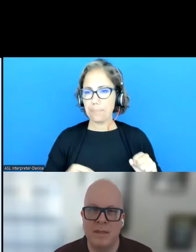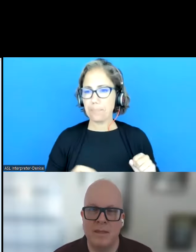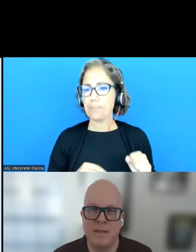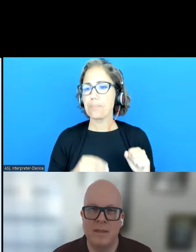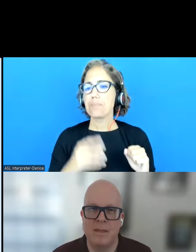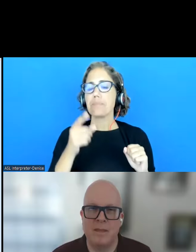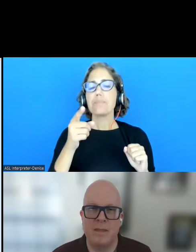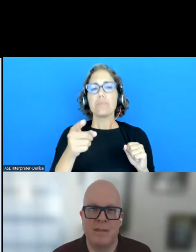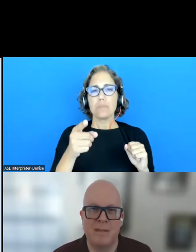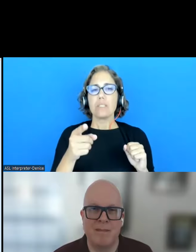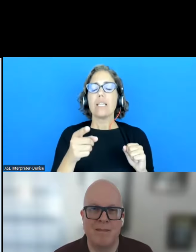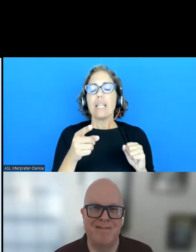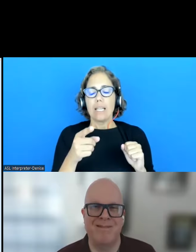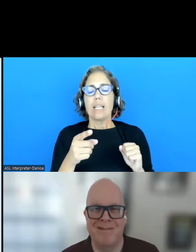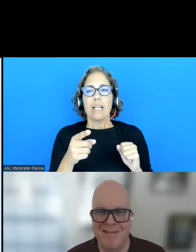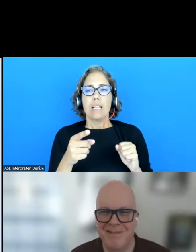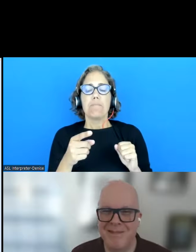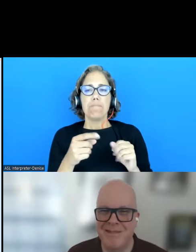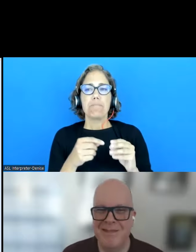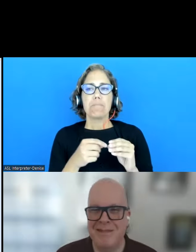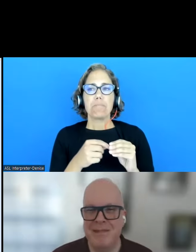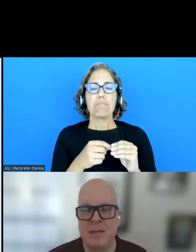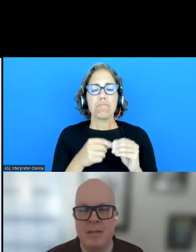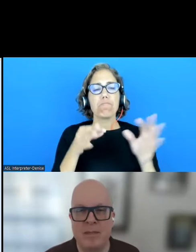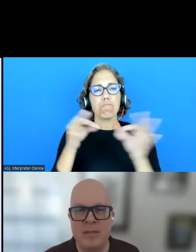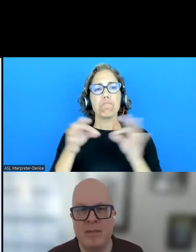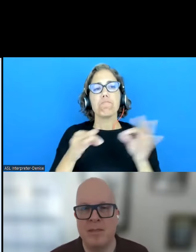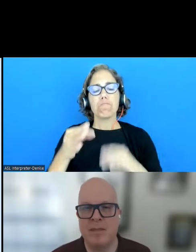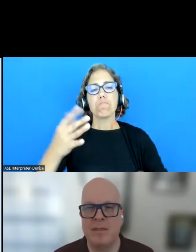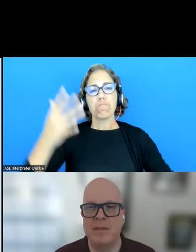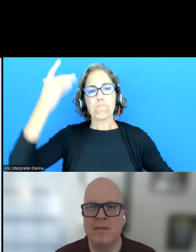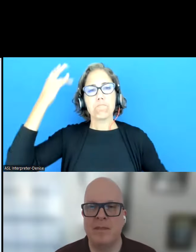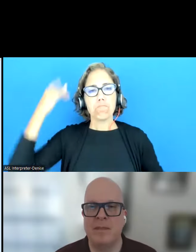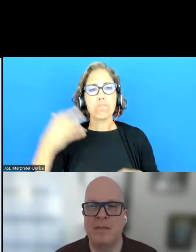he's actually telling the truth. Time back,